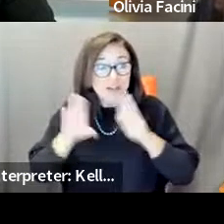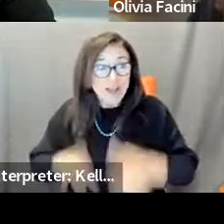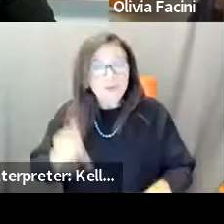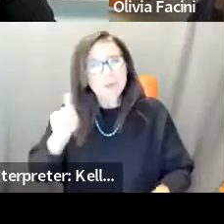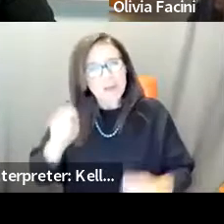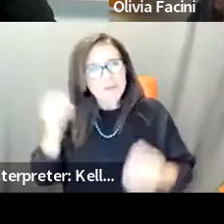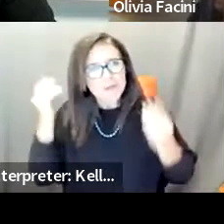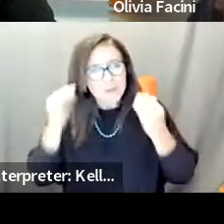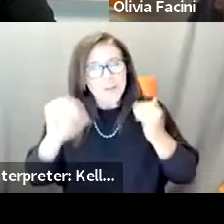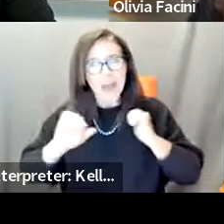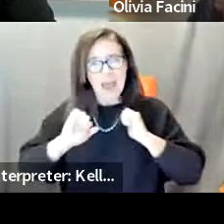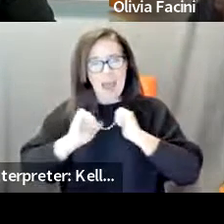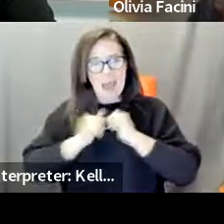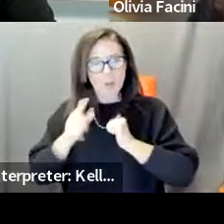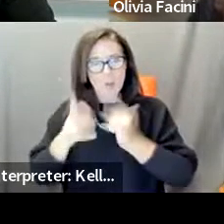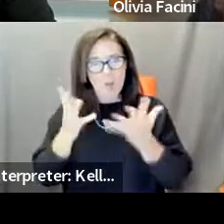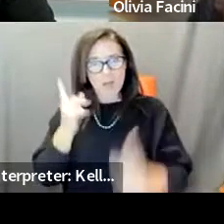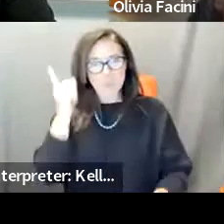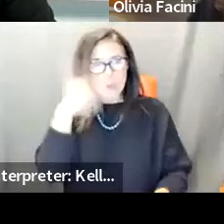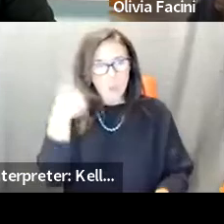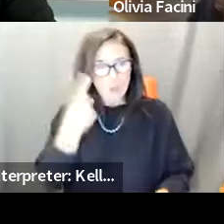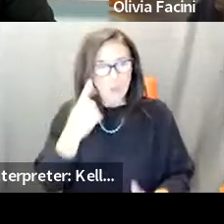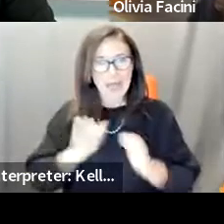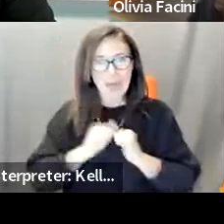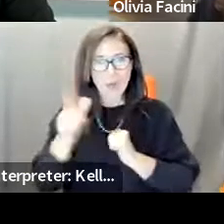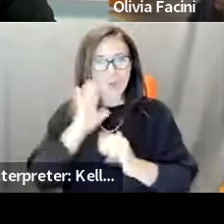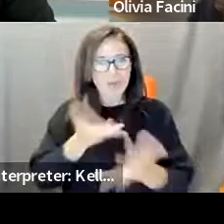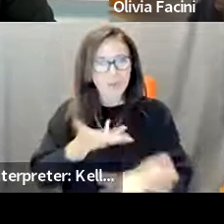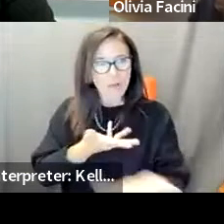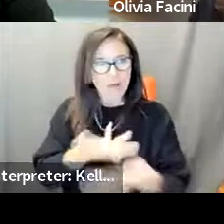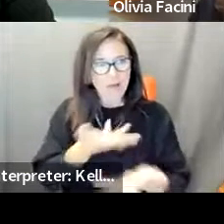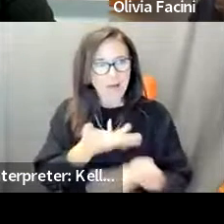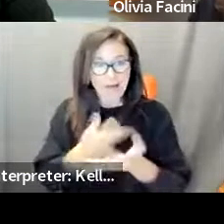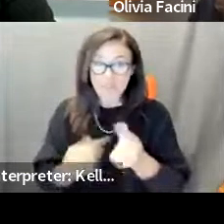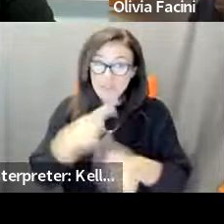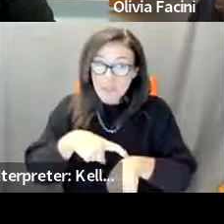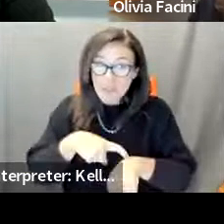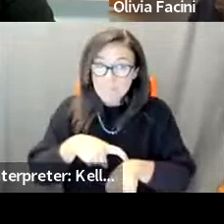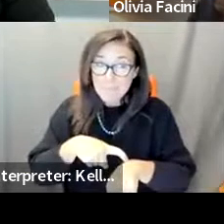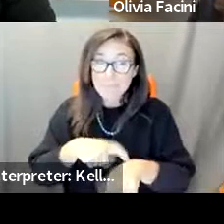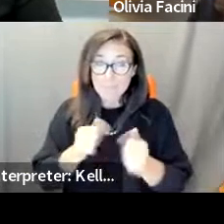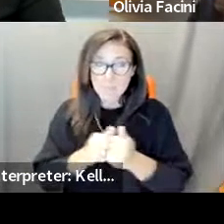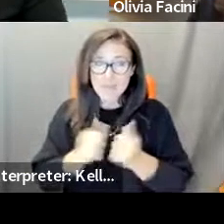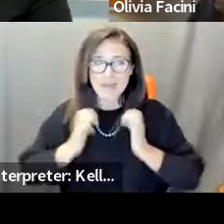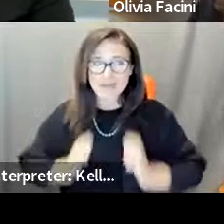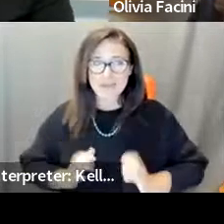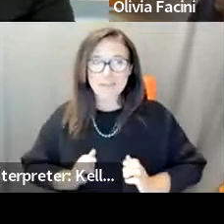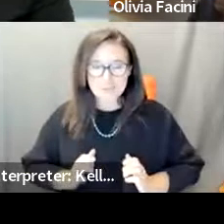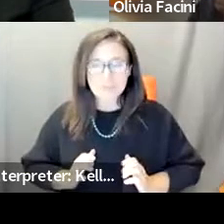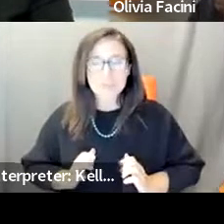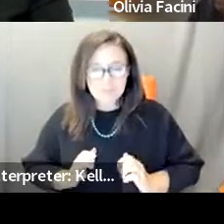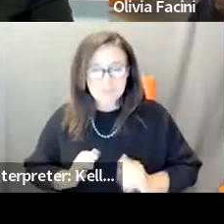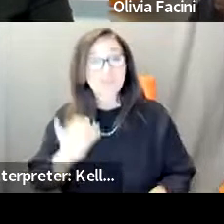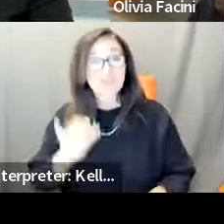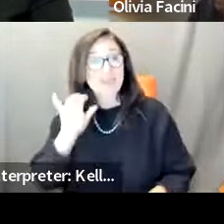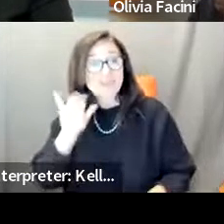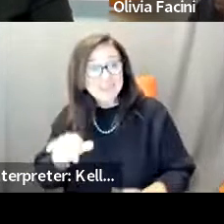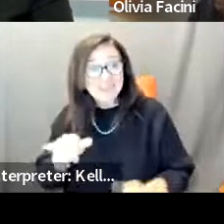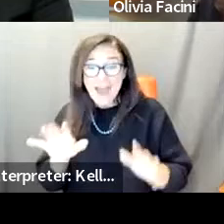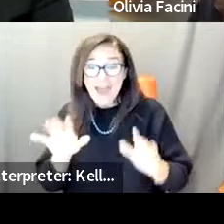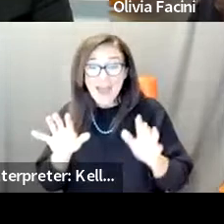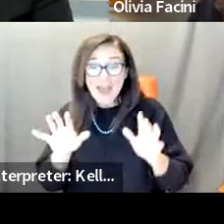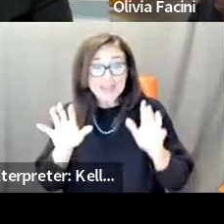figure out how I'm going to trust a venue. And that also applies to service providers. You know, I have for